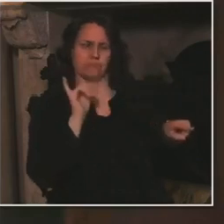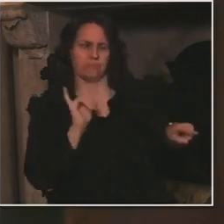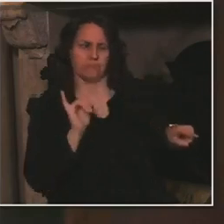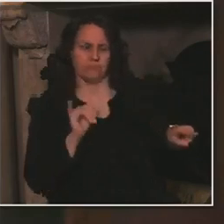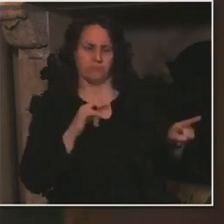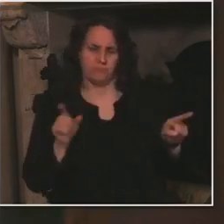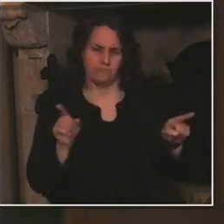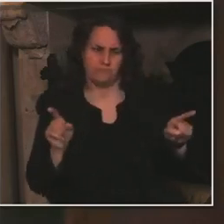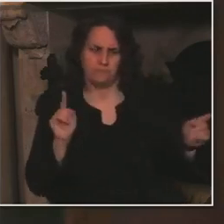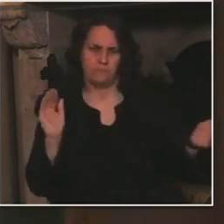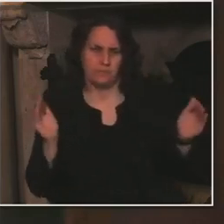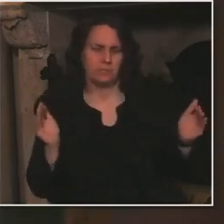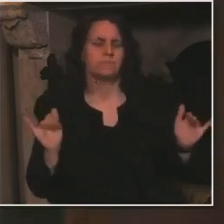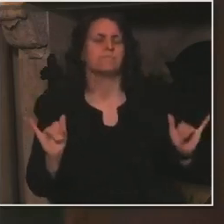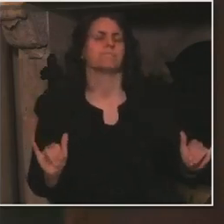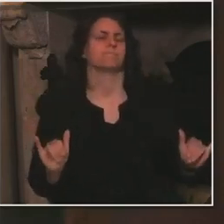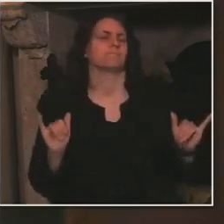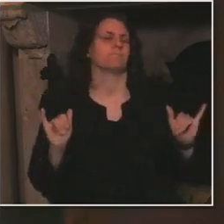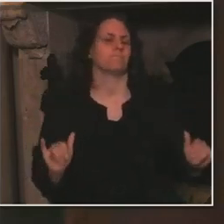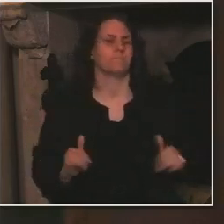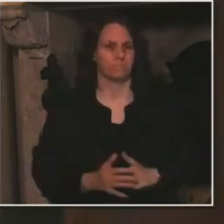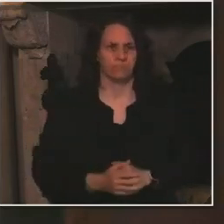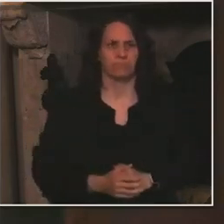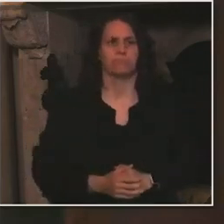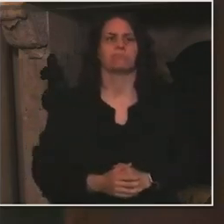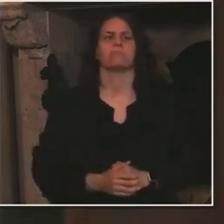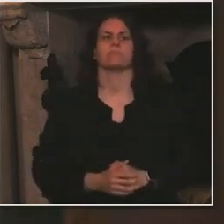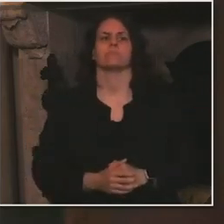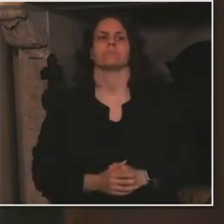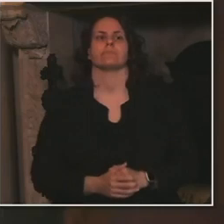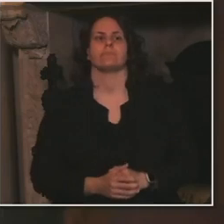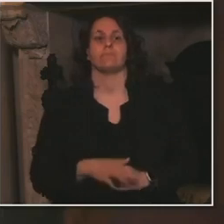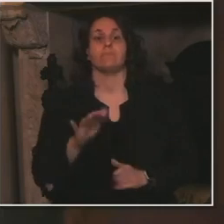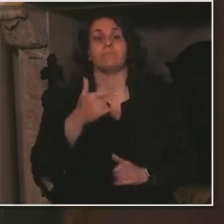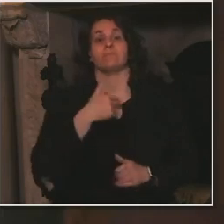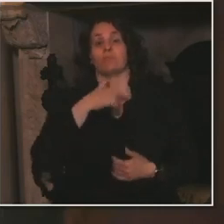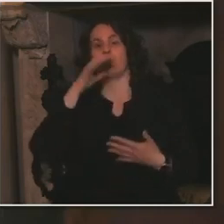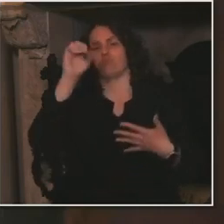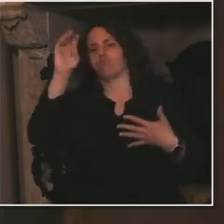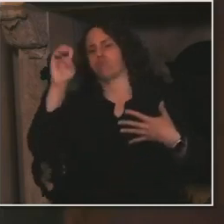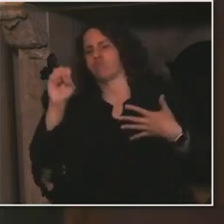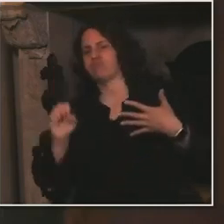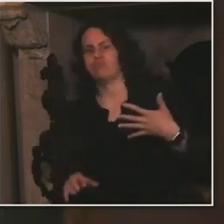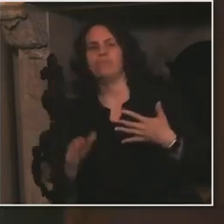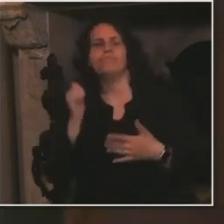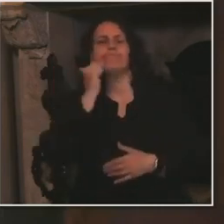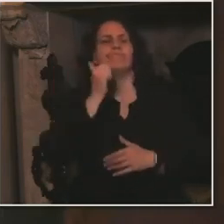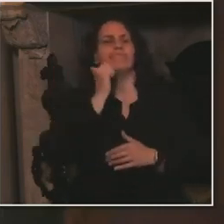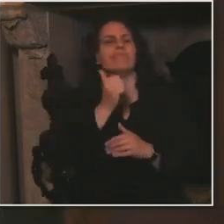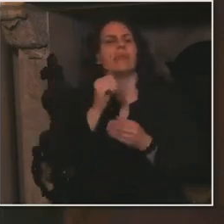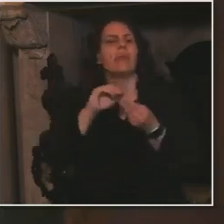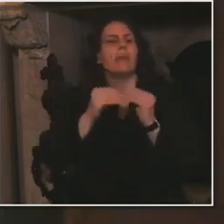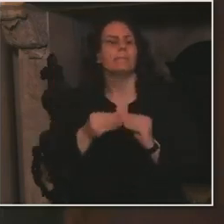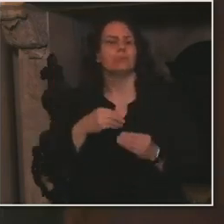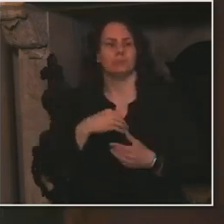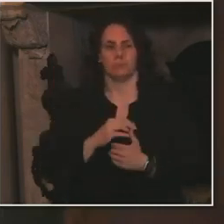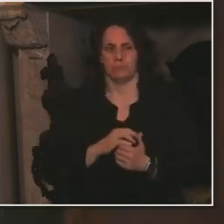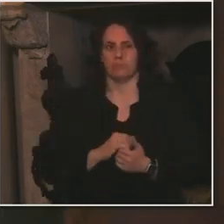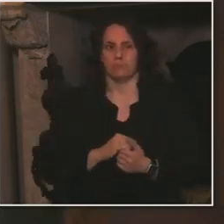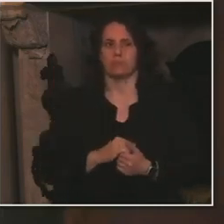This is a good time to share our daily numbers with you more broadly, as we do every day. We have 48 active